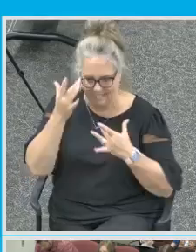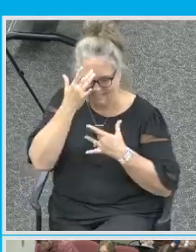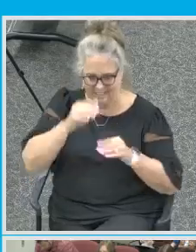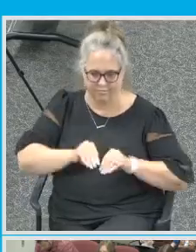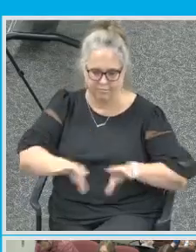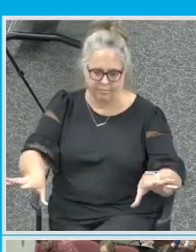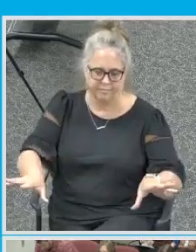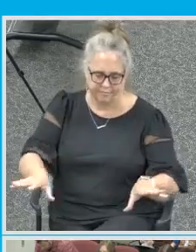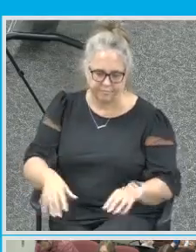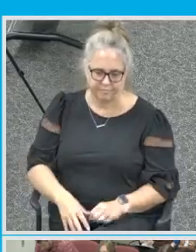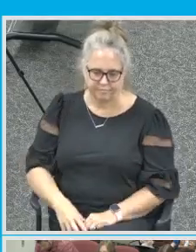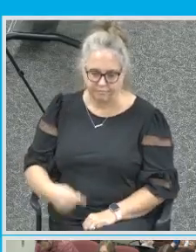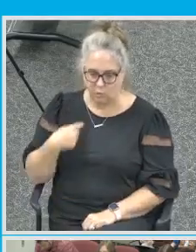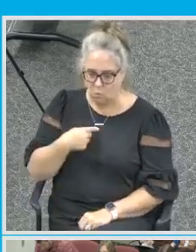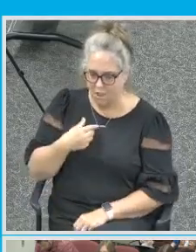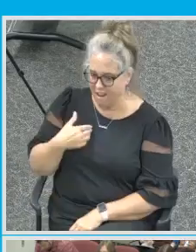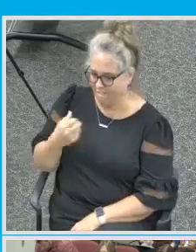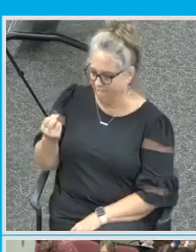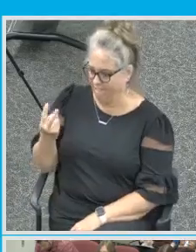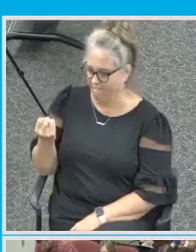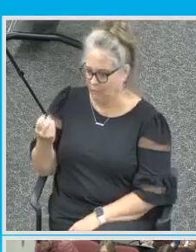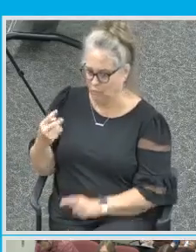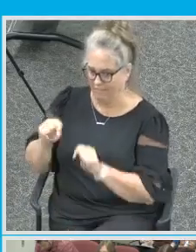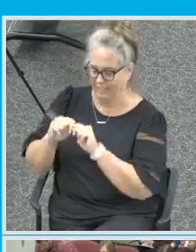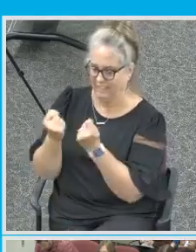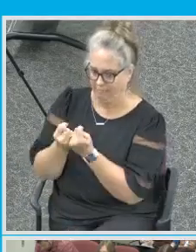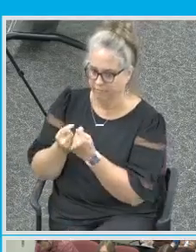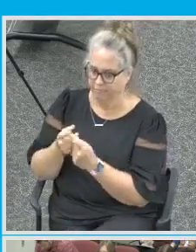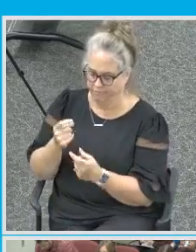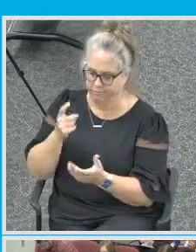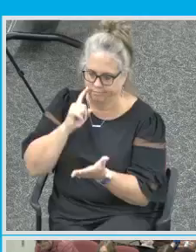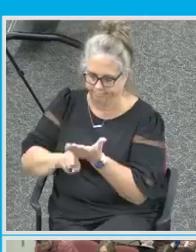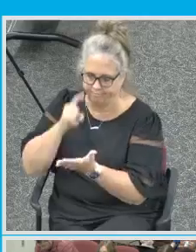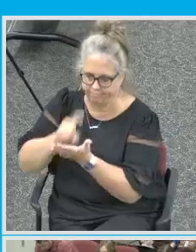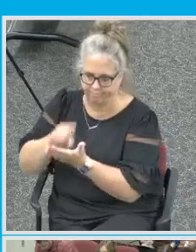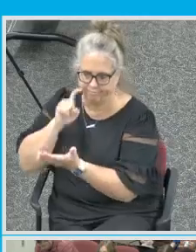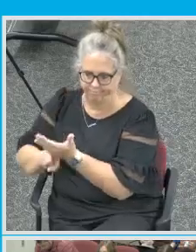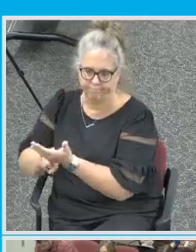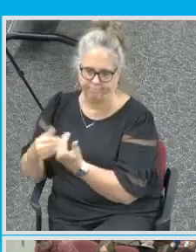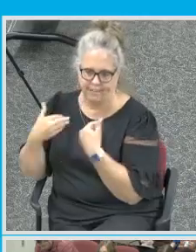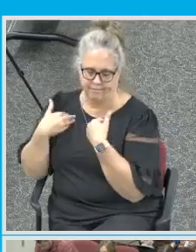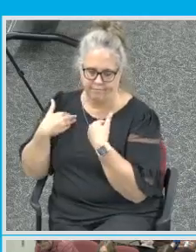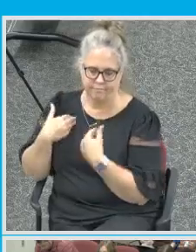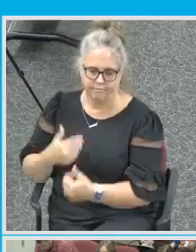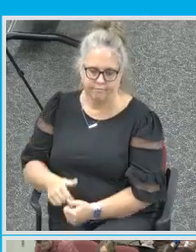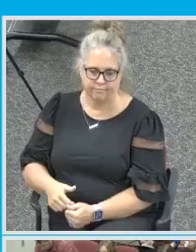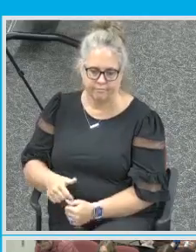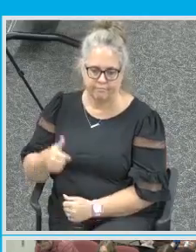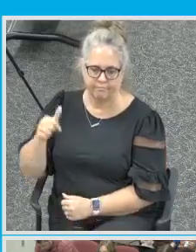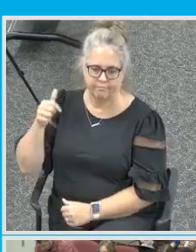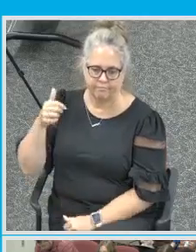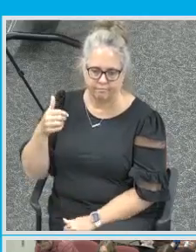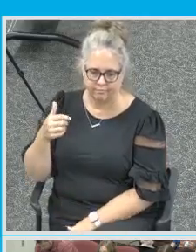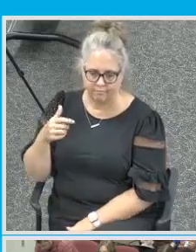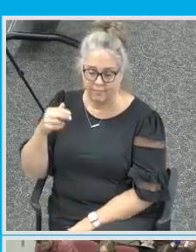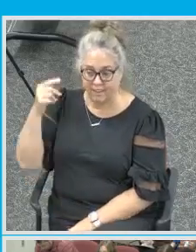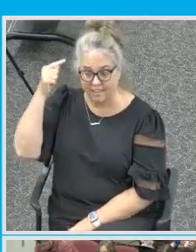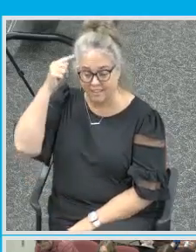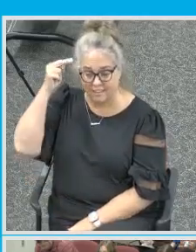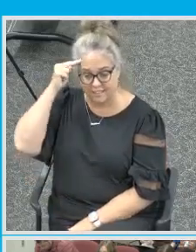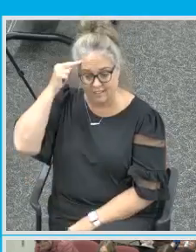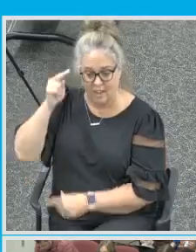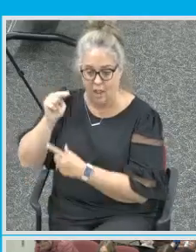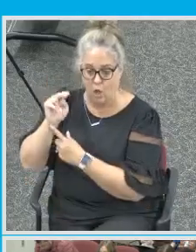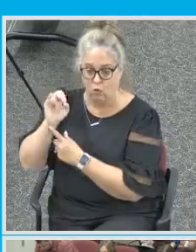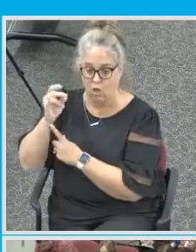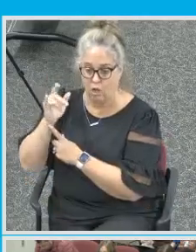cases identified and reported in the county. Again, 10 of those cases have neurologic symptoms, so 8 have the brain